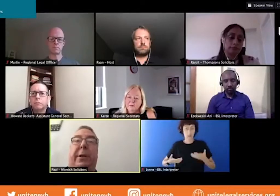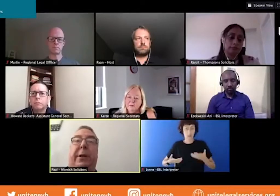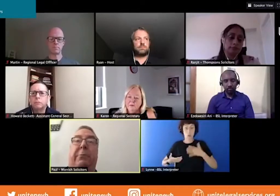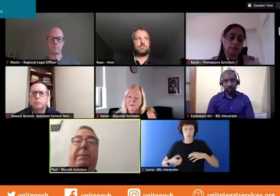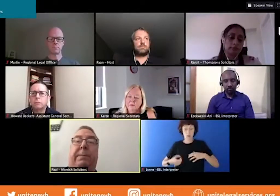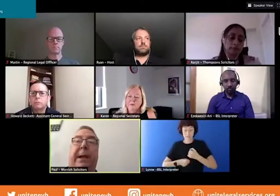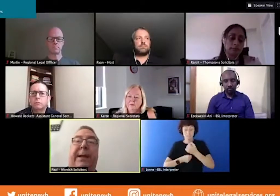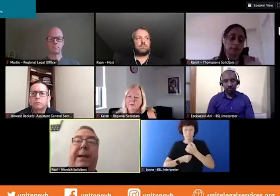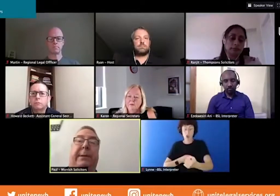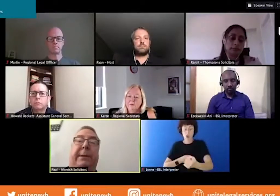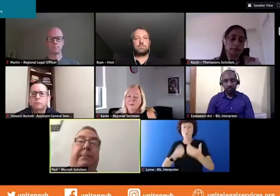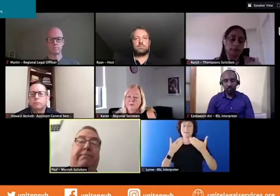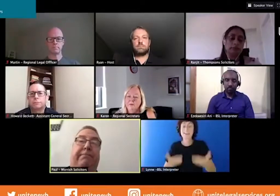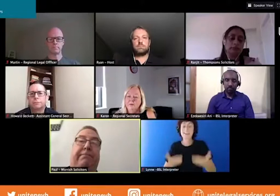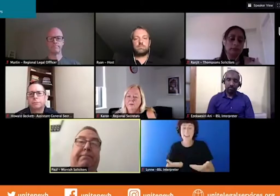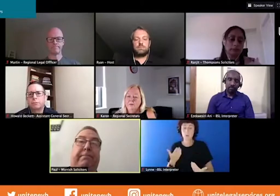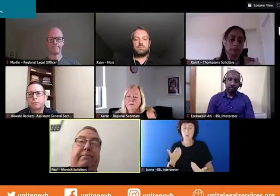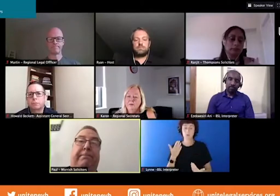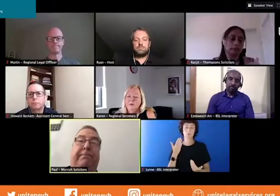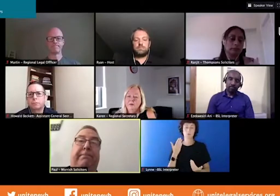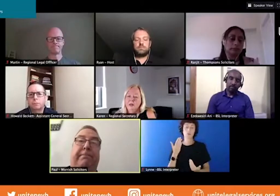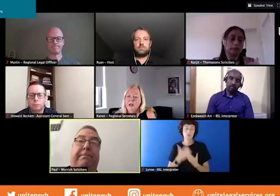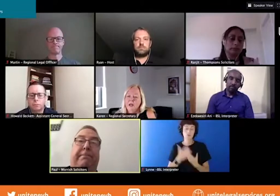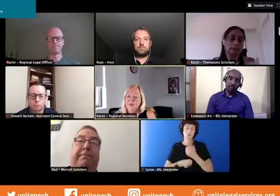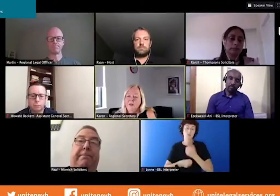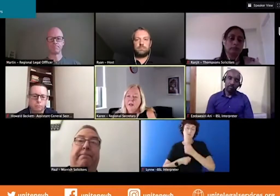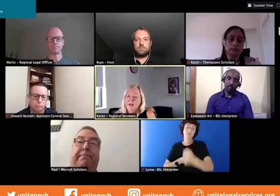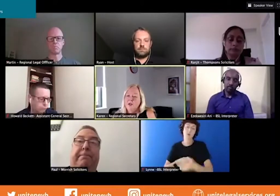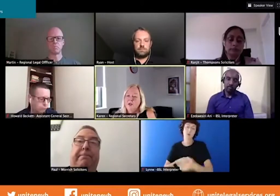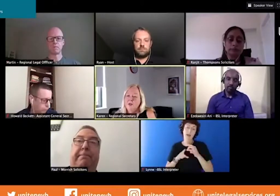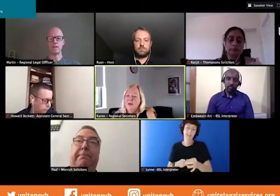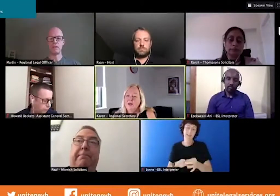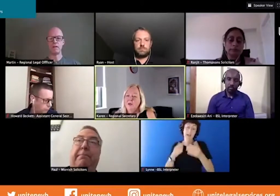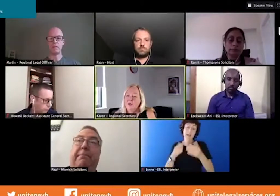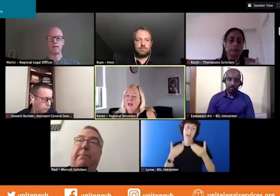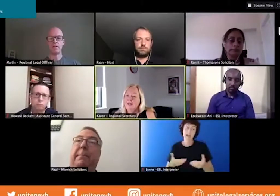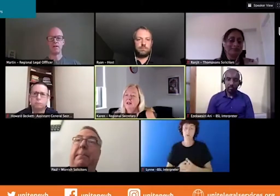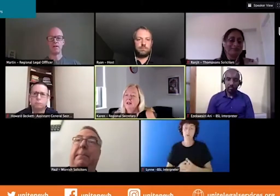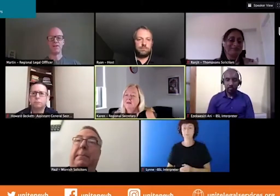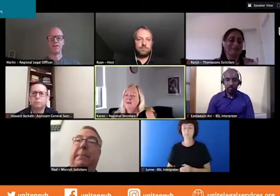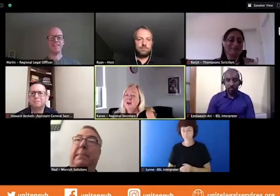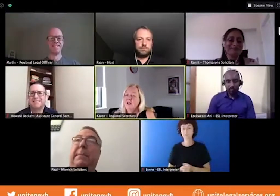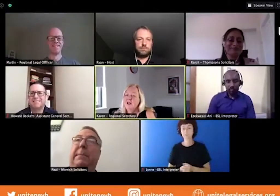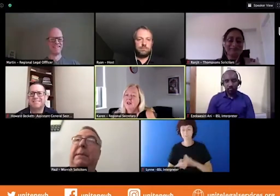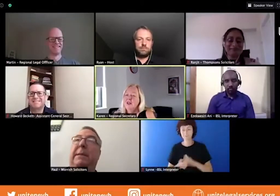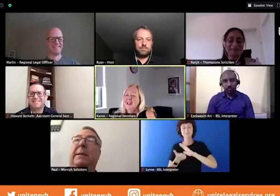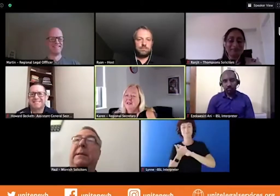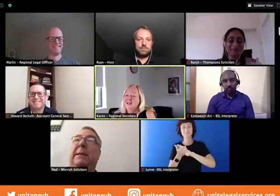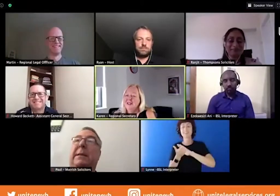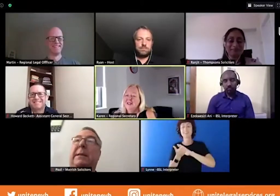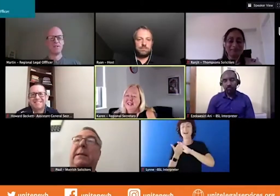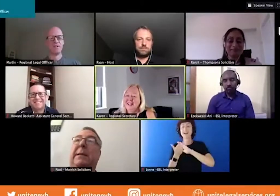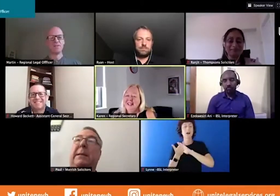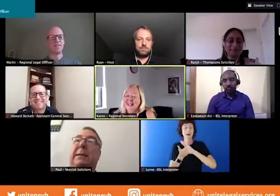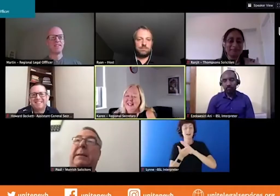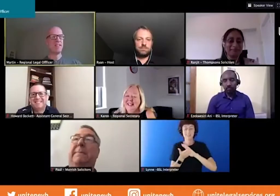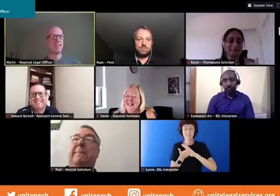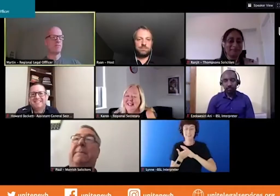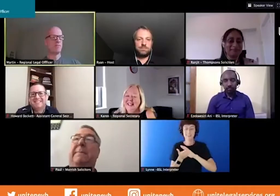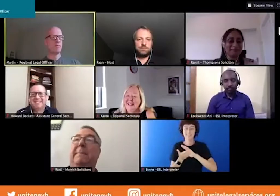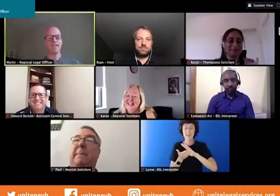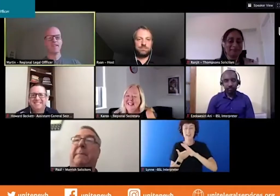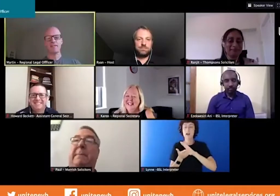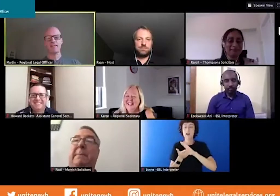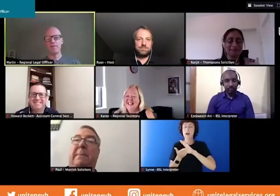entrants. Thank you for that. I told you I was going to leave Howard to last. Martin, you next. Yeah, for me, I think obviously I'd